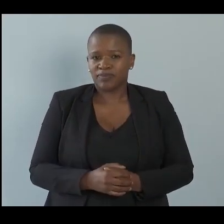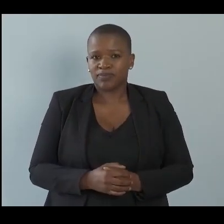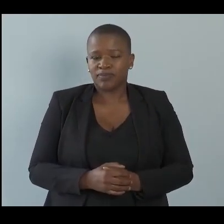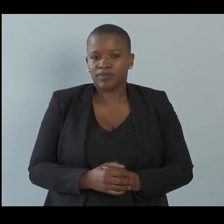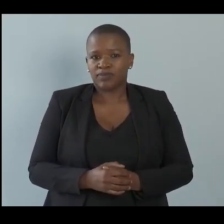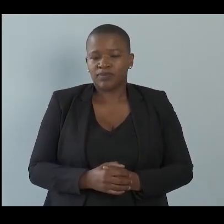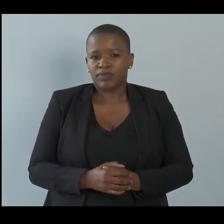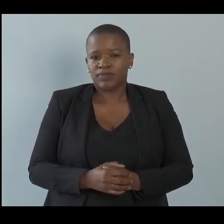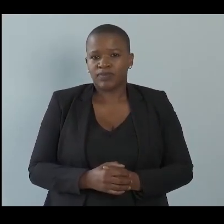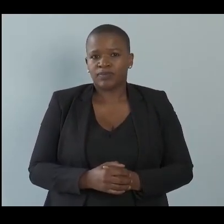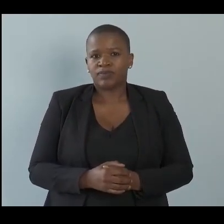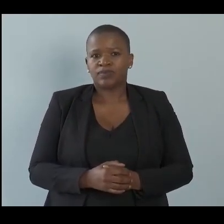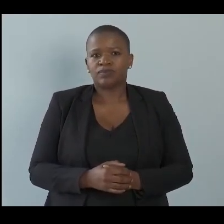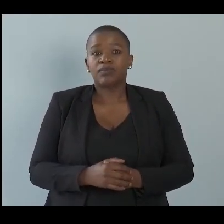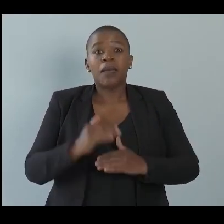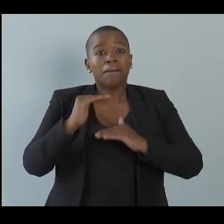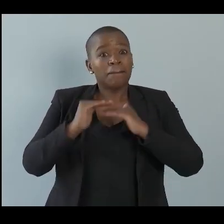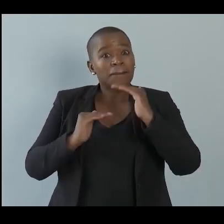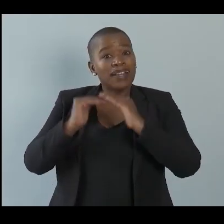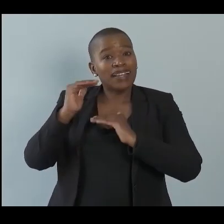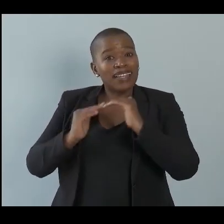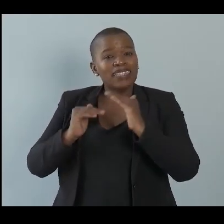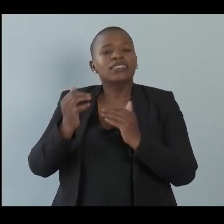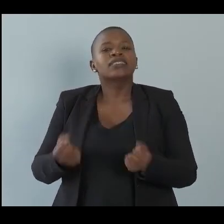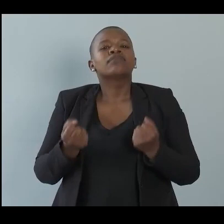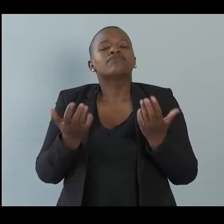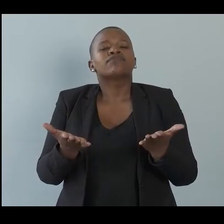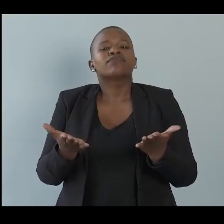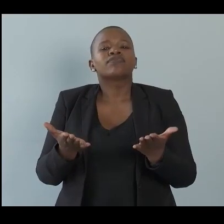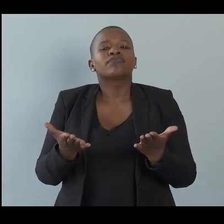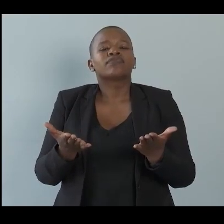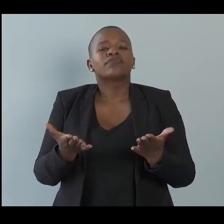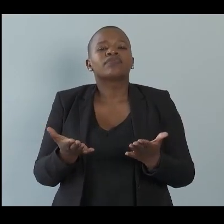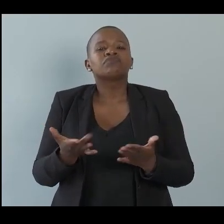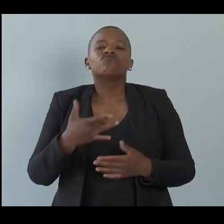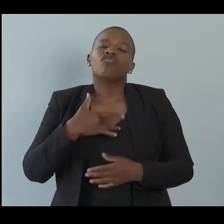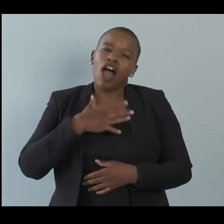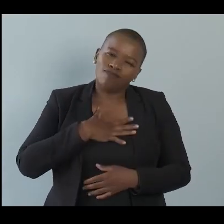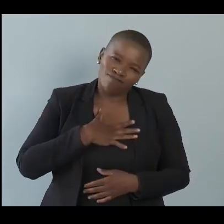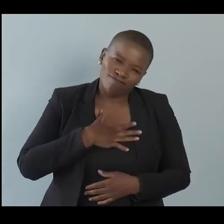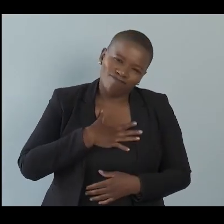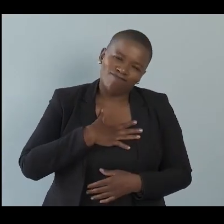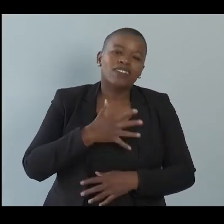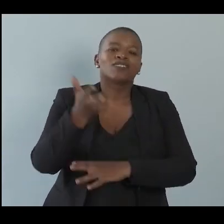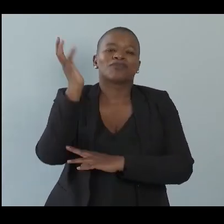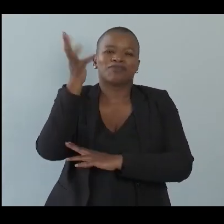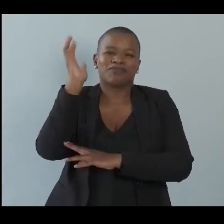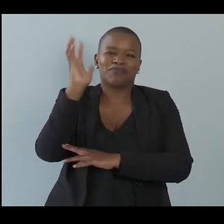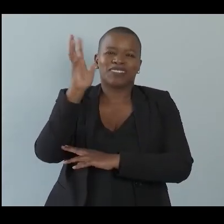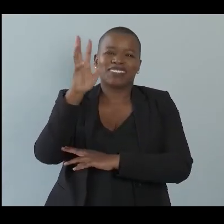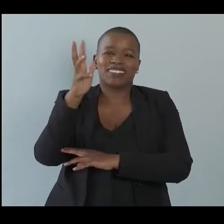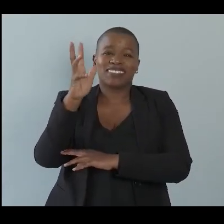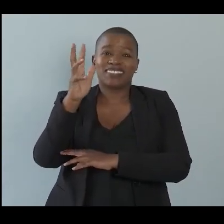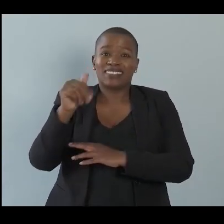and building our big data as a service offering. I'm pleased to present what we have achieved in the first 6 months.